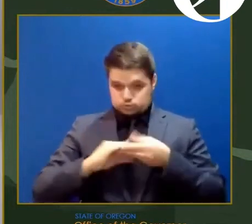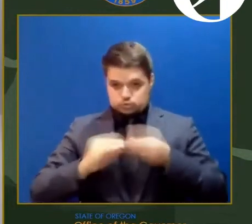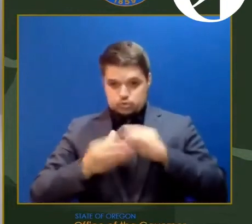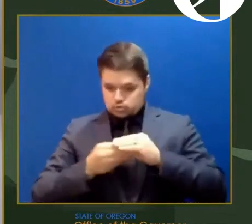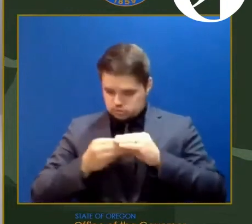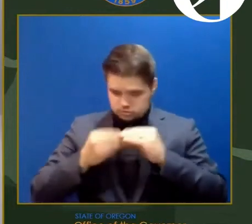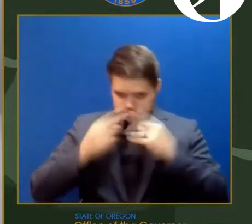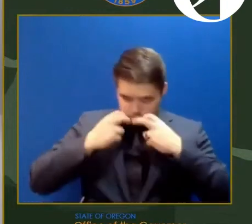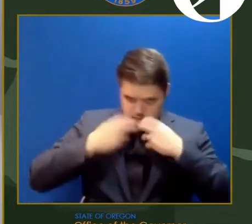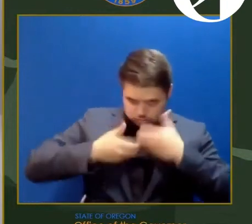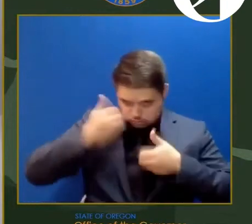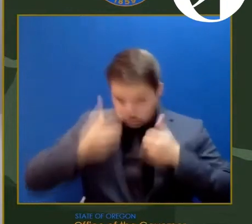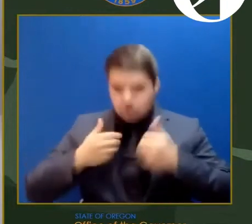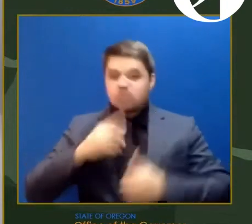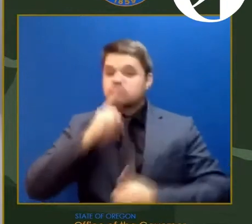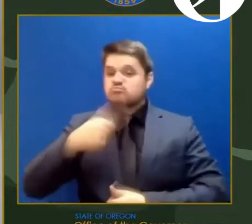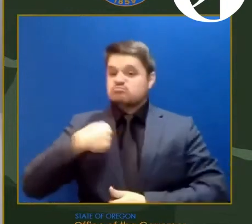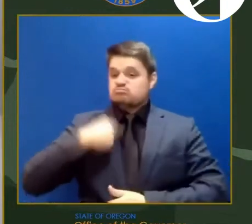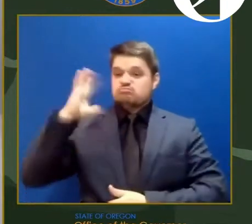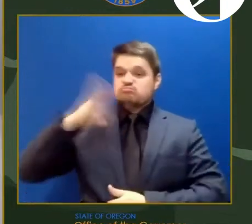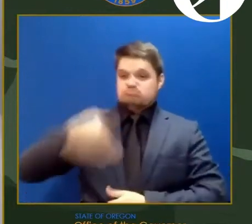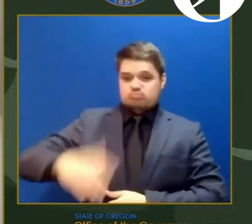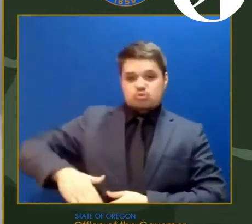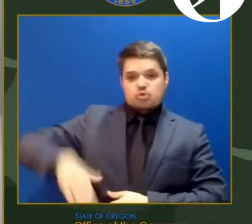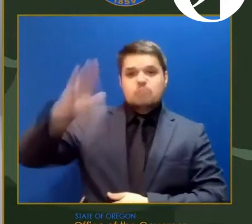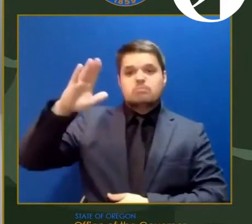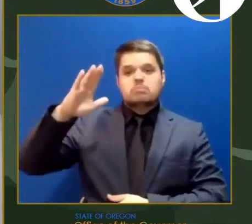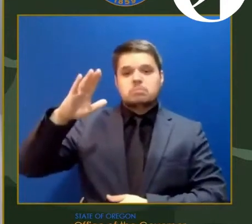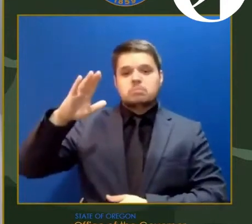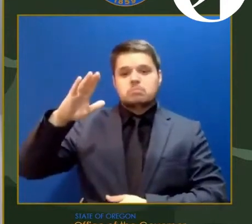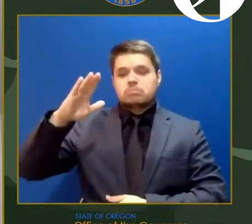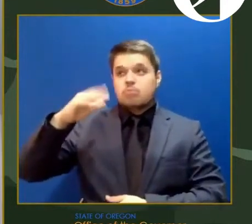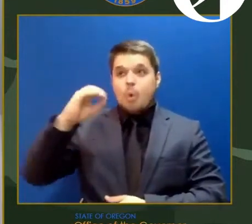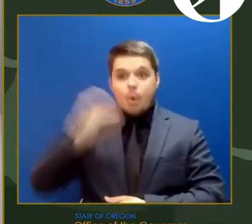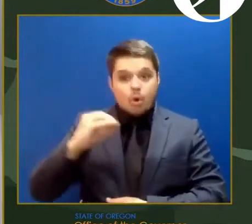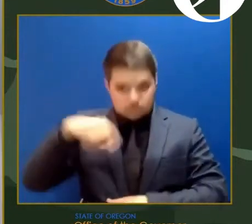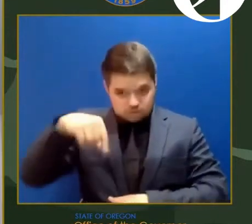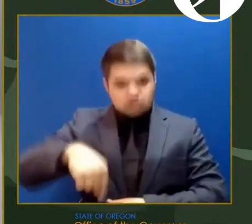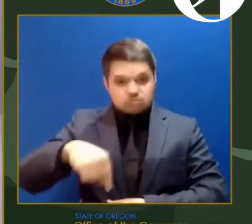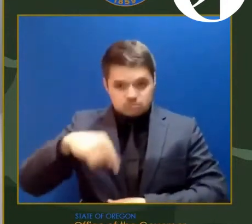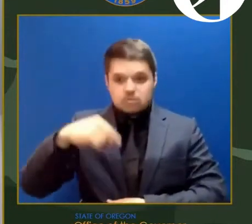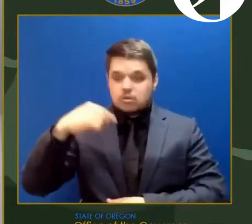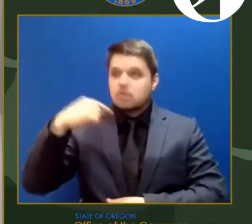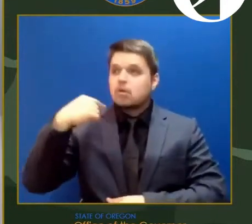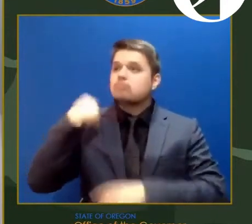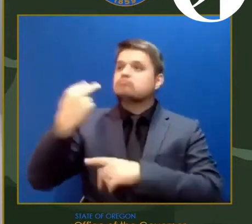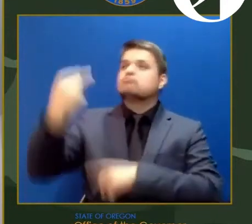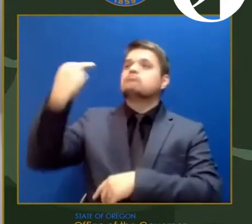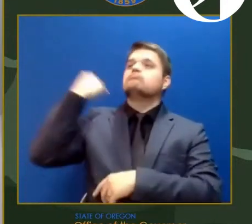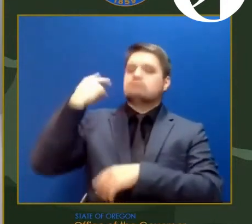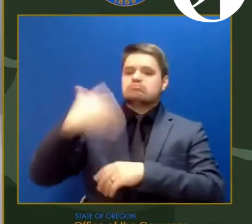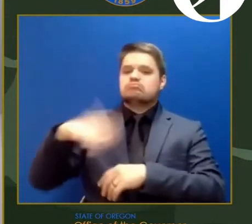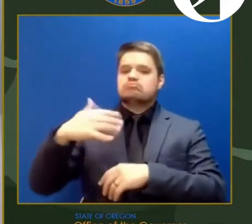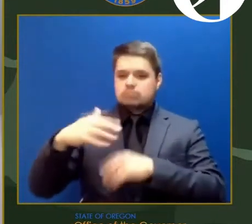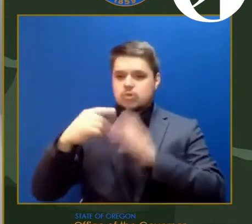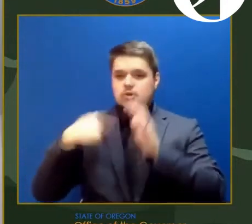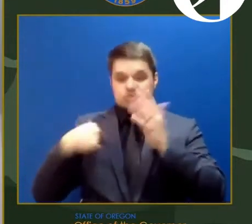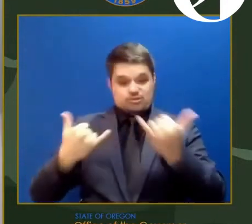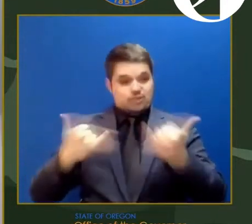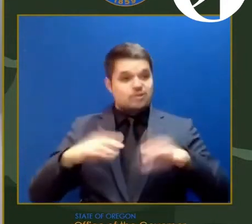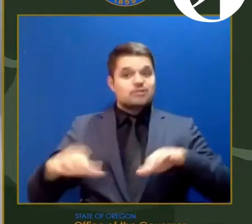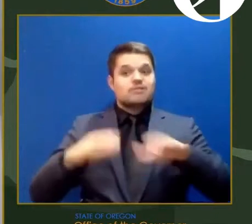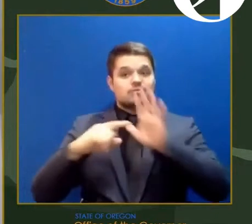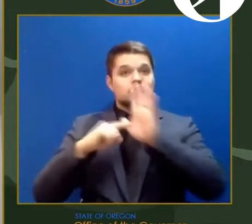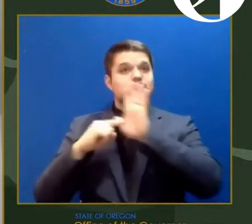that into what that means, that actual phrase means, like when we talk, not just talking about it, but being about it, and what